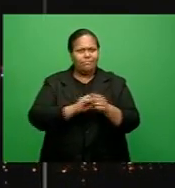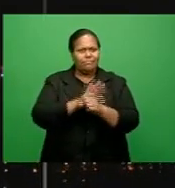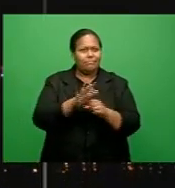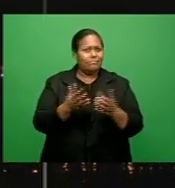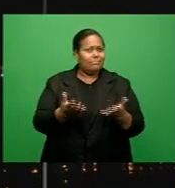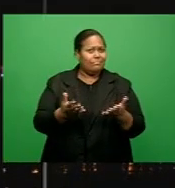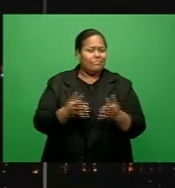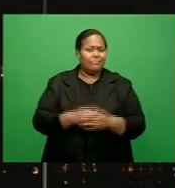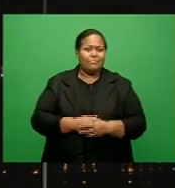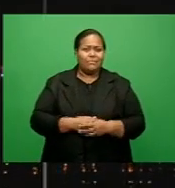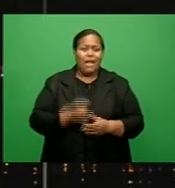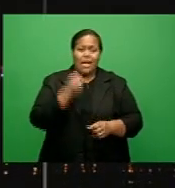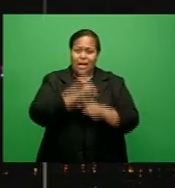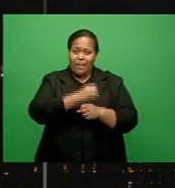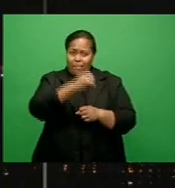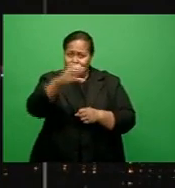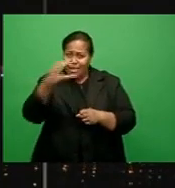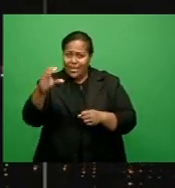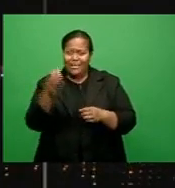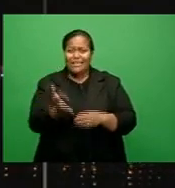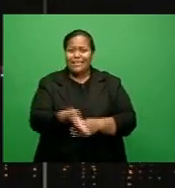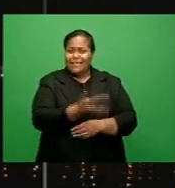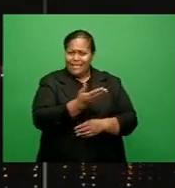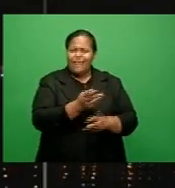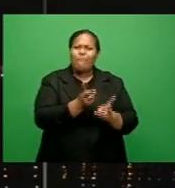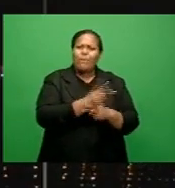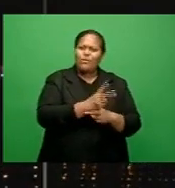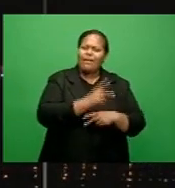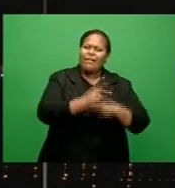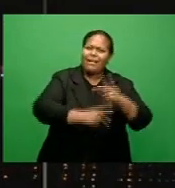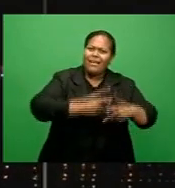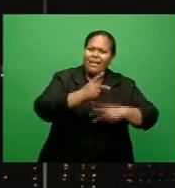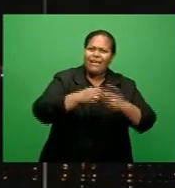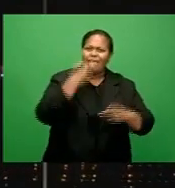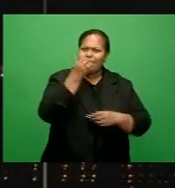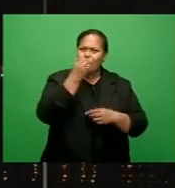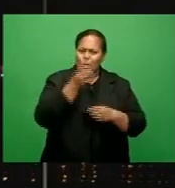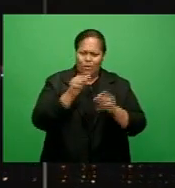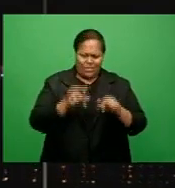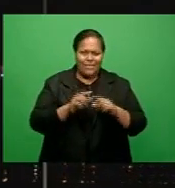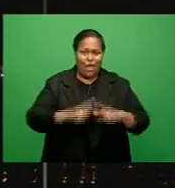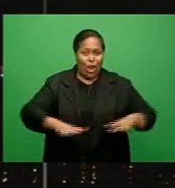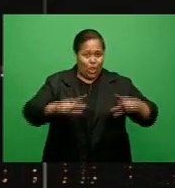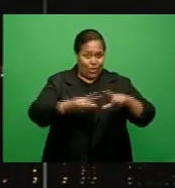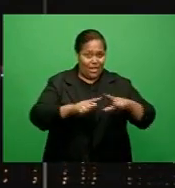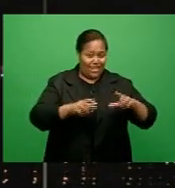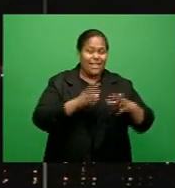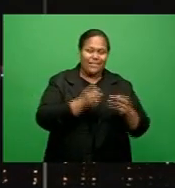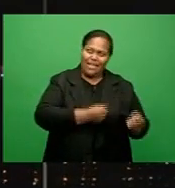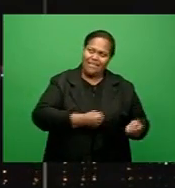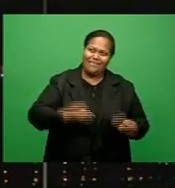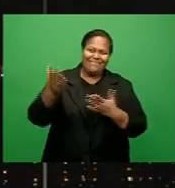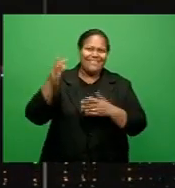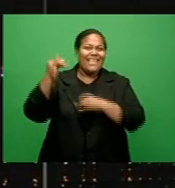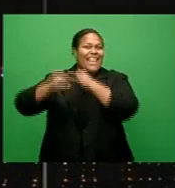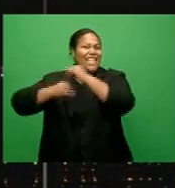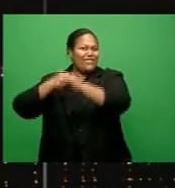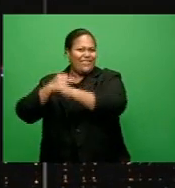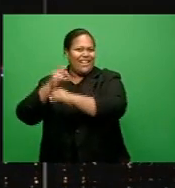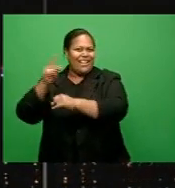The manufacturing company distributes processed food and vegetables locally and internationally and has recorded an increase of